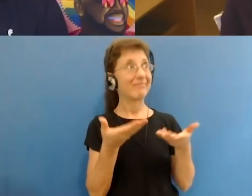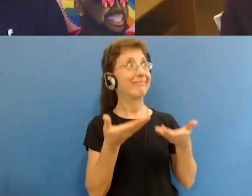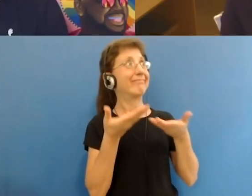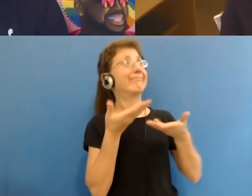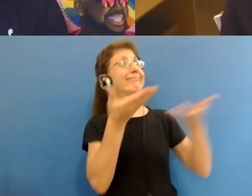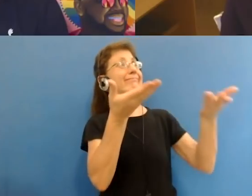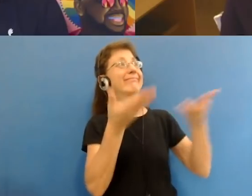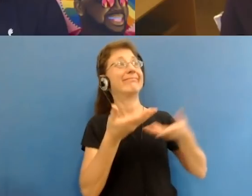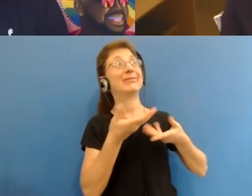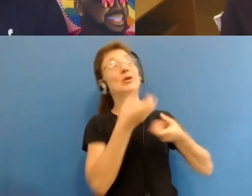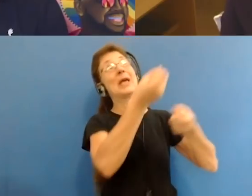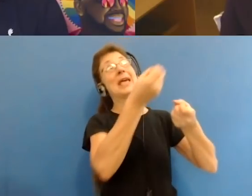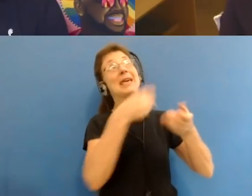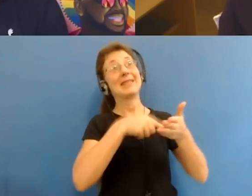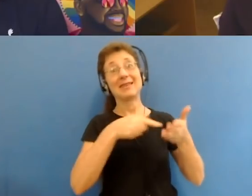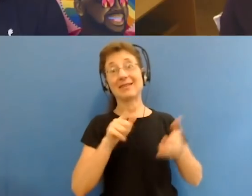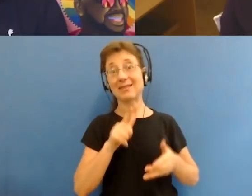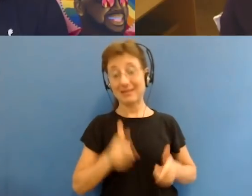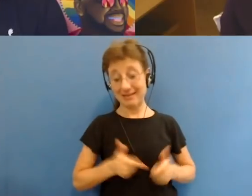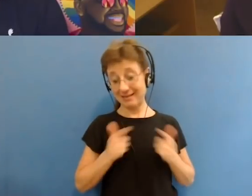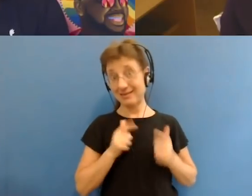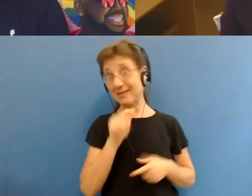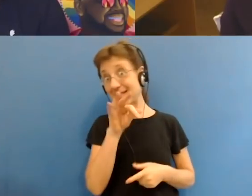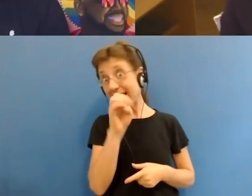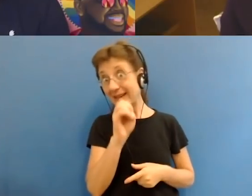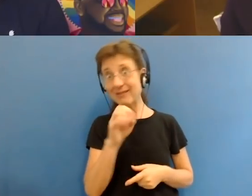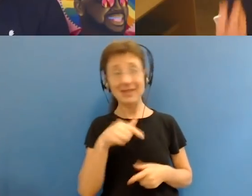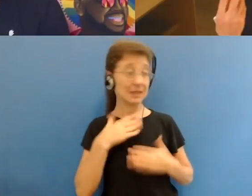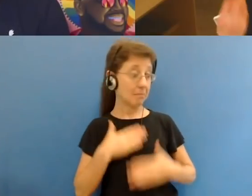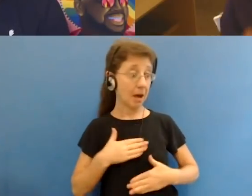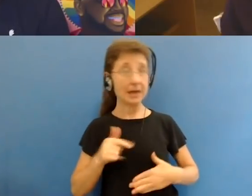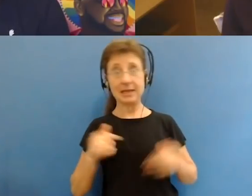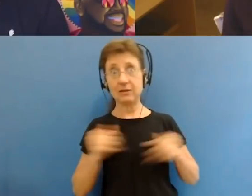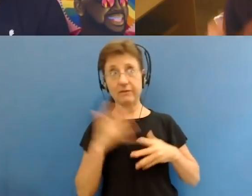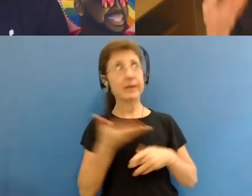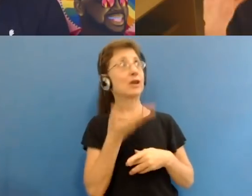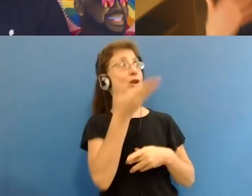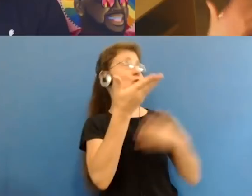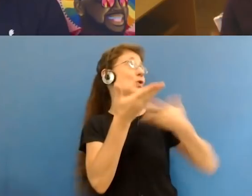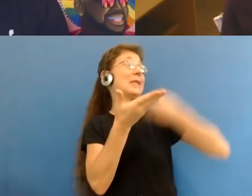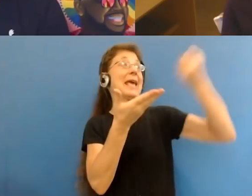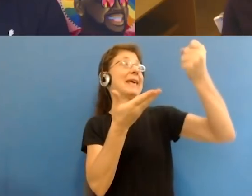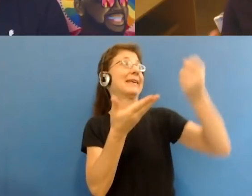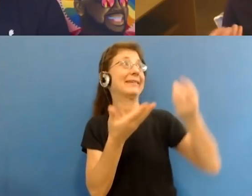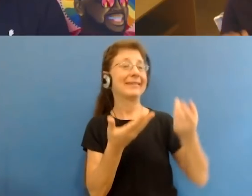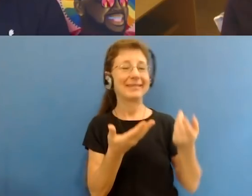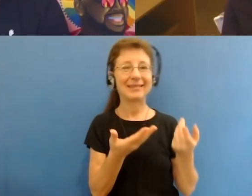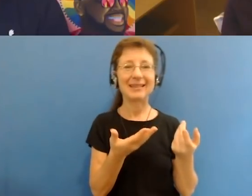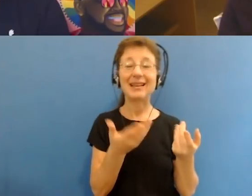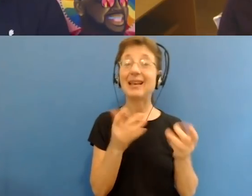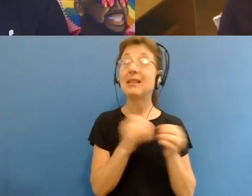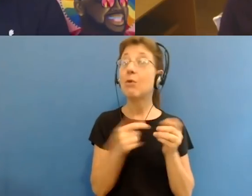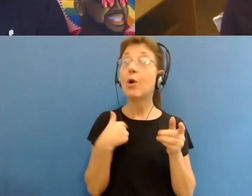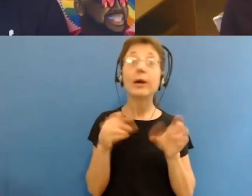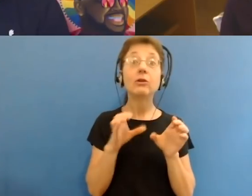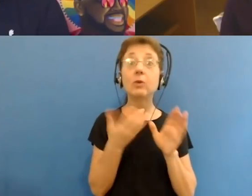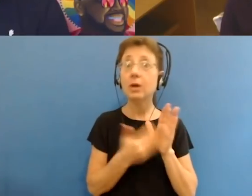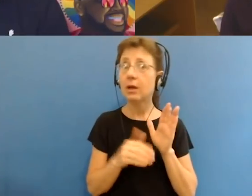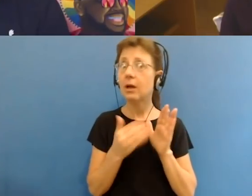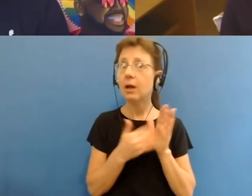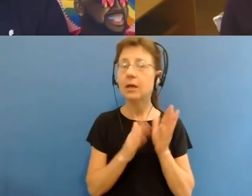body, take this fear. But the more I do it, the more it actually becomes a spontaneous